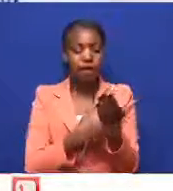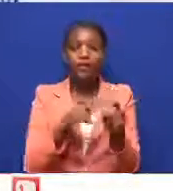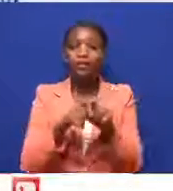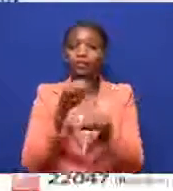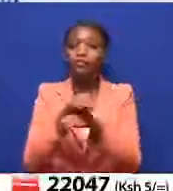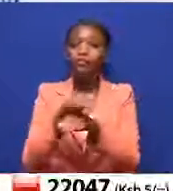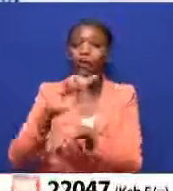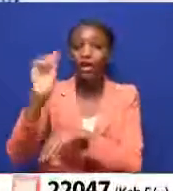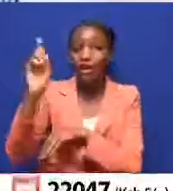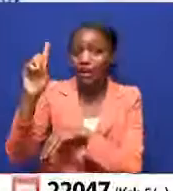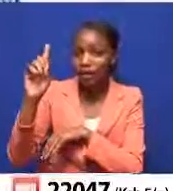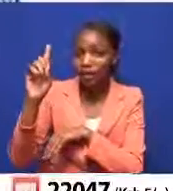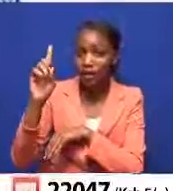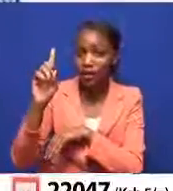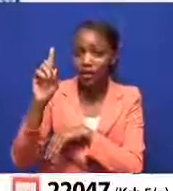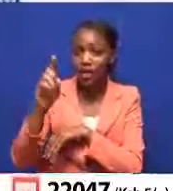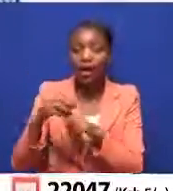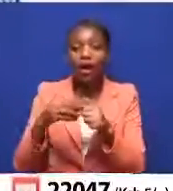Nairobi at